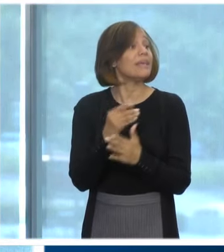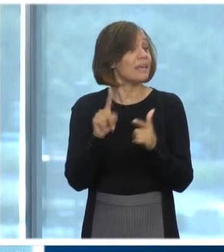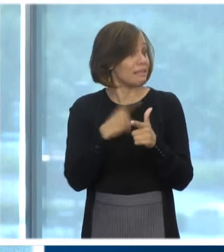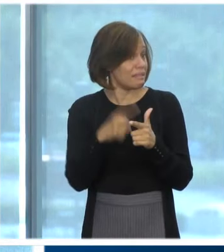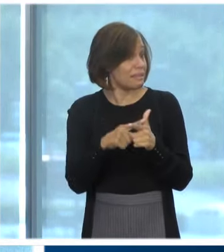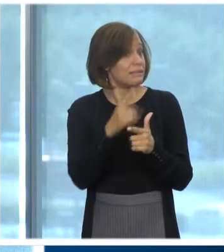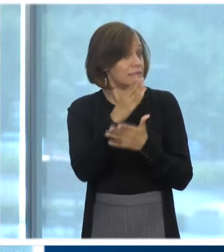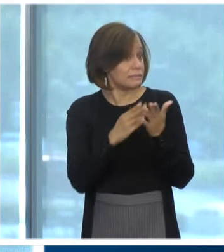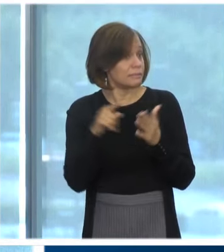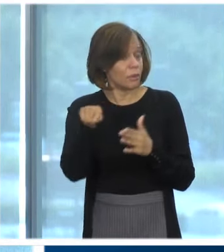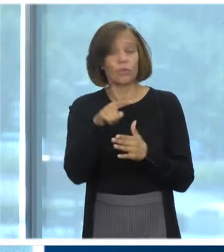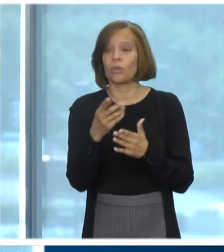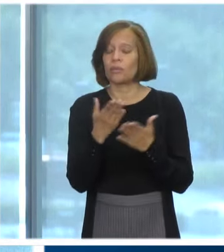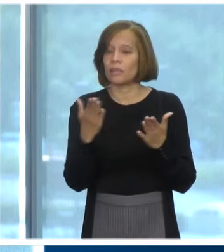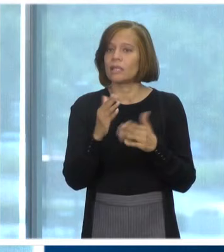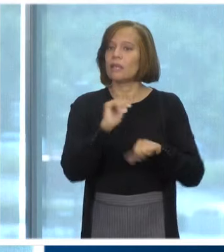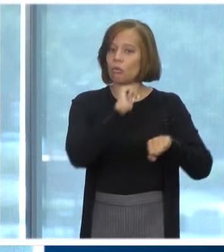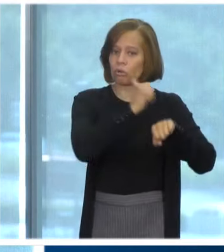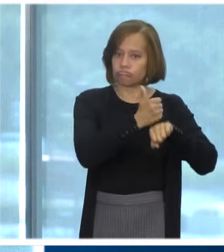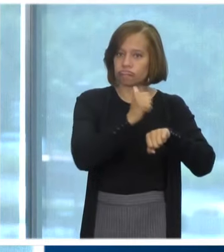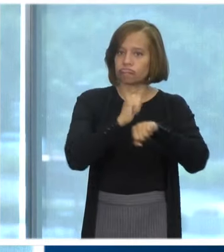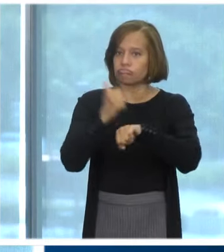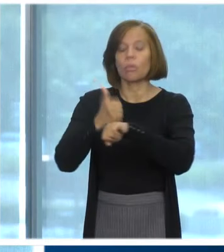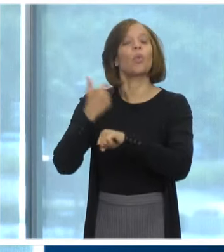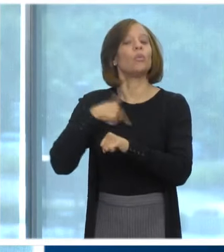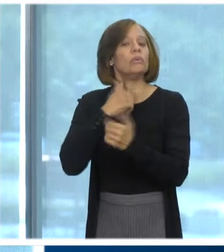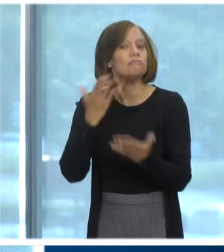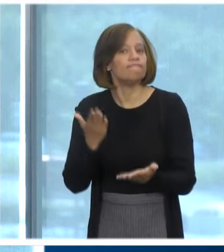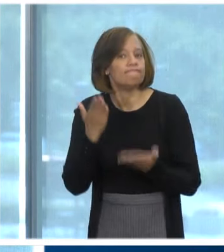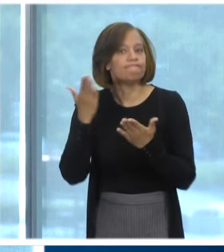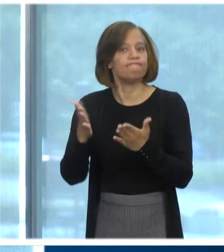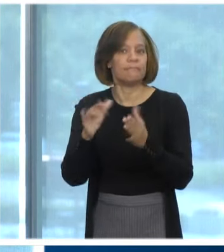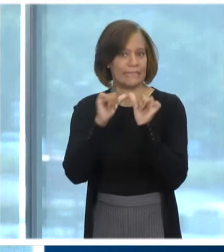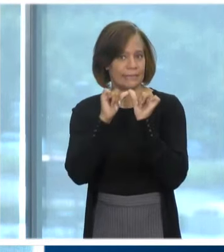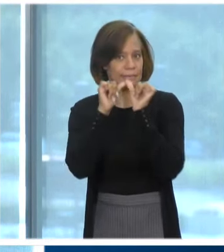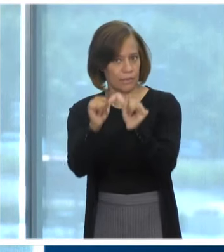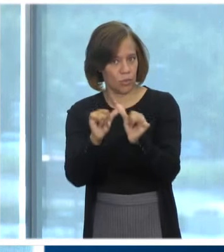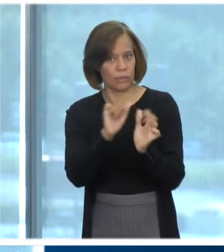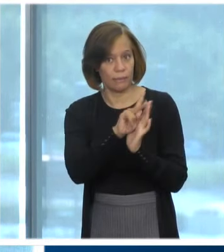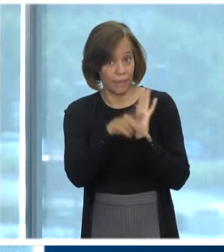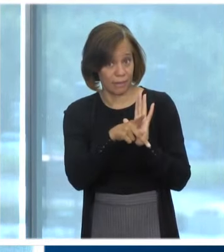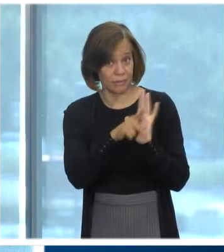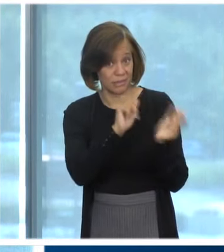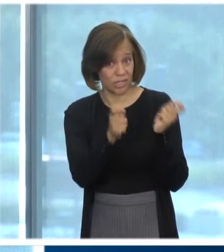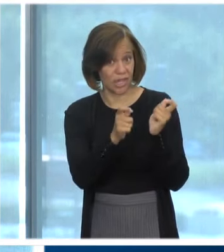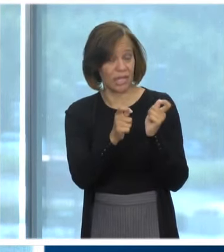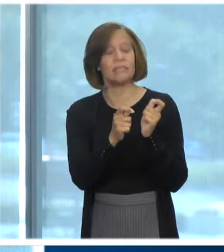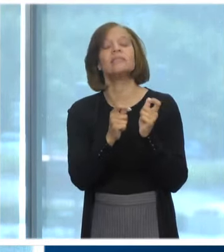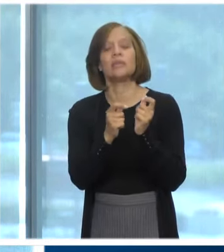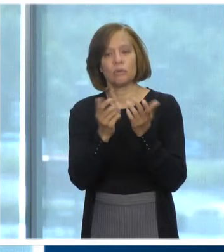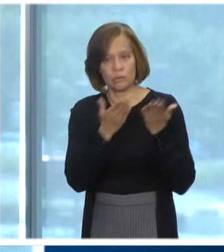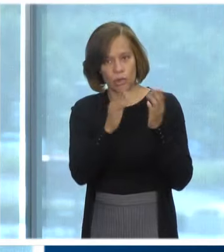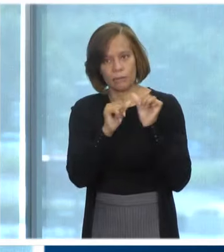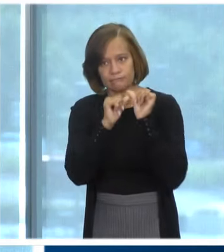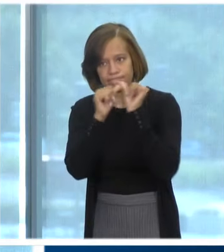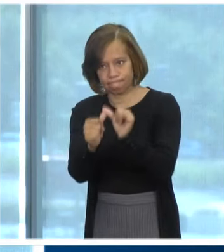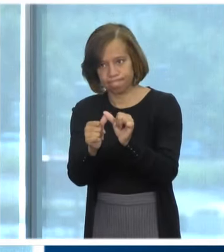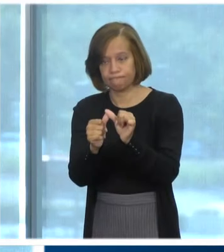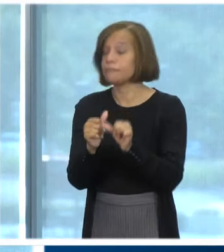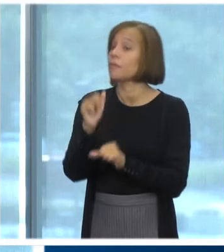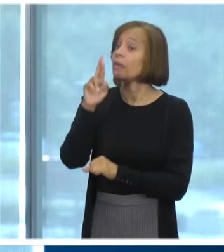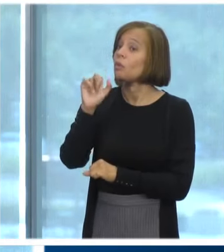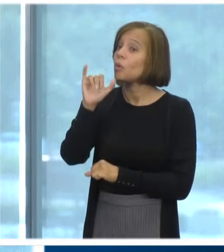and we would recommend that they continue to be implemented. The riot gear can have a strip of tape that is affixed to